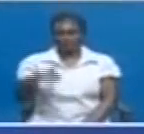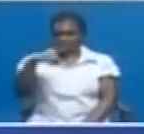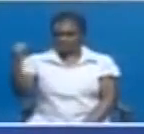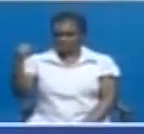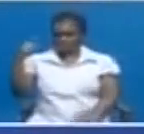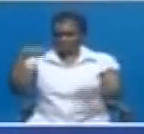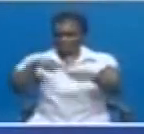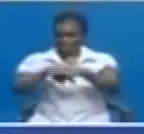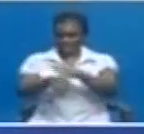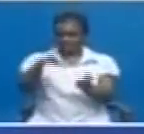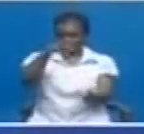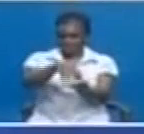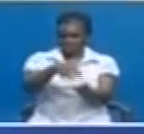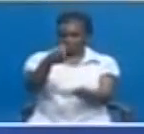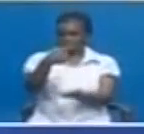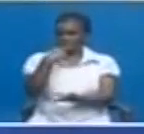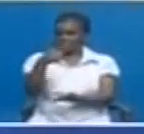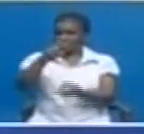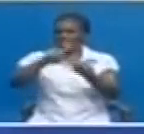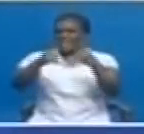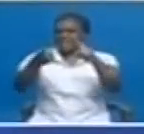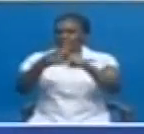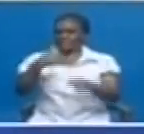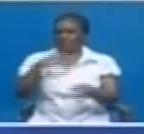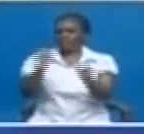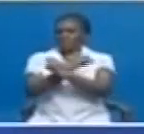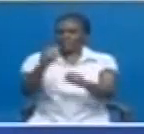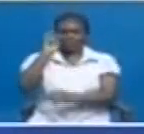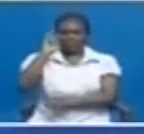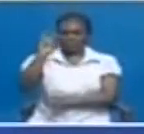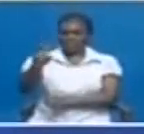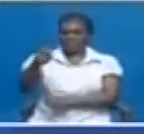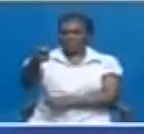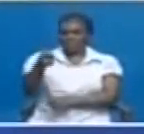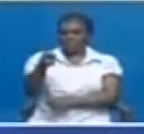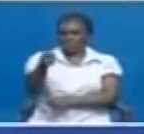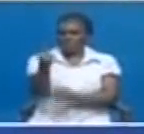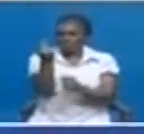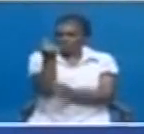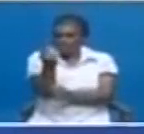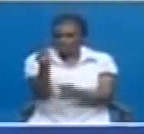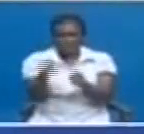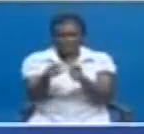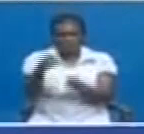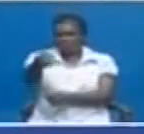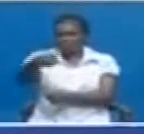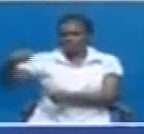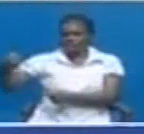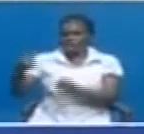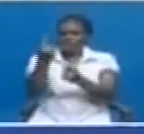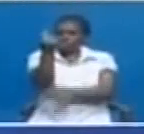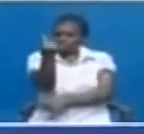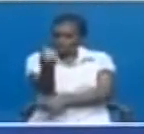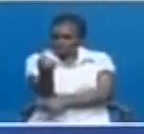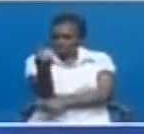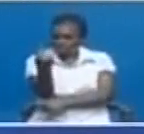the scene, he mentioned that it's not up to standard because if you look, he says the windows were a bit small and the doors are also small, and so some